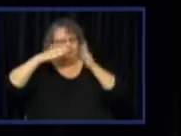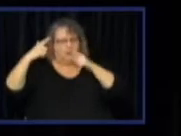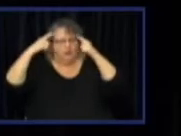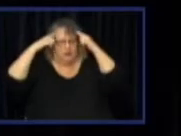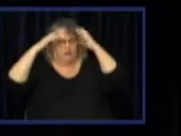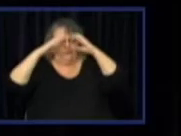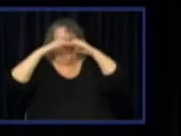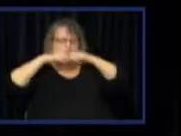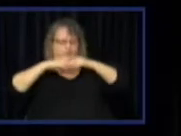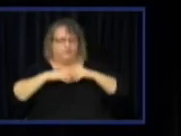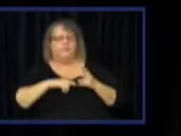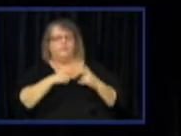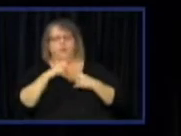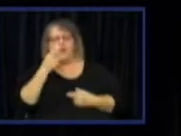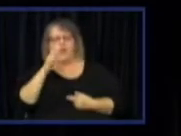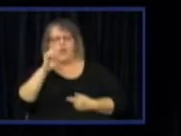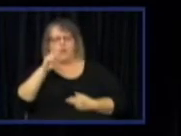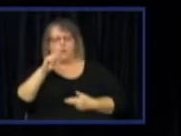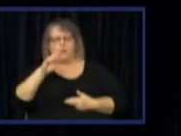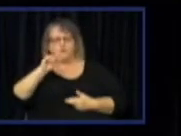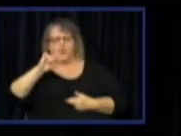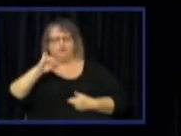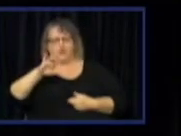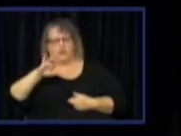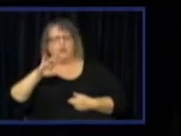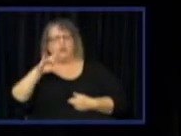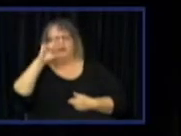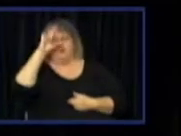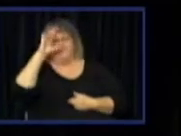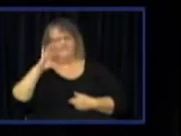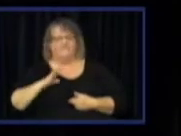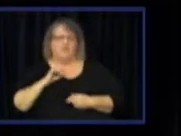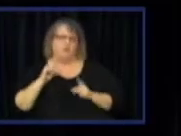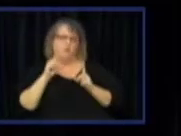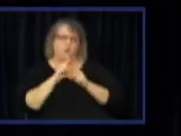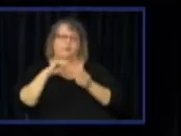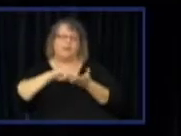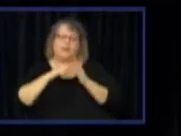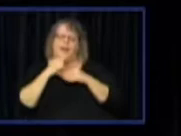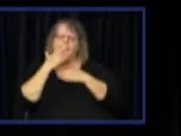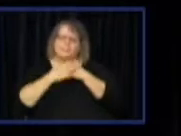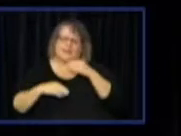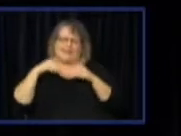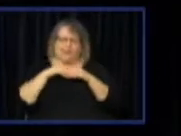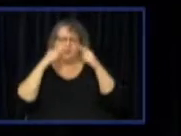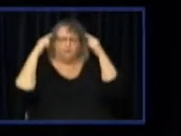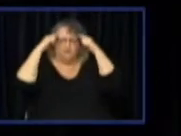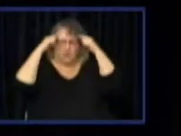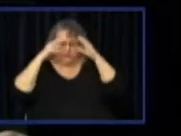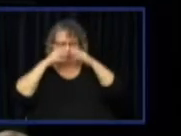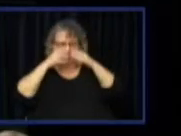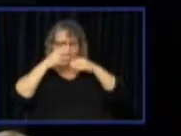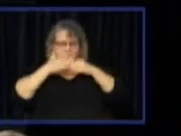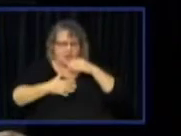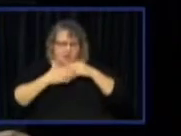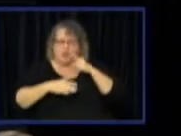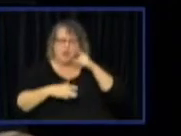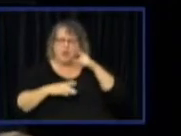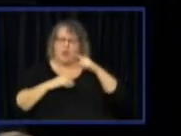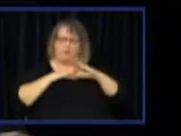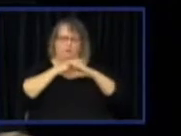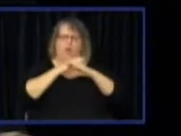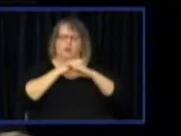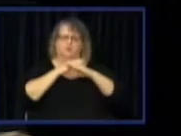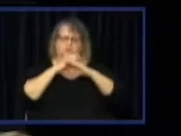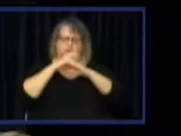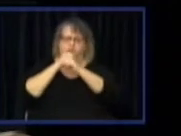strokes that we call hemorrhagic stroke, and hemorrhagic is a fancy term for bleeding. And basically what that is it's not a blockage of blood